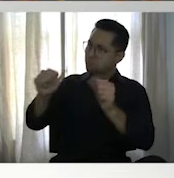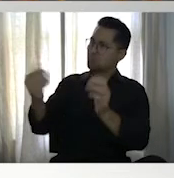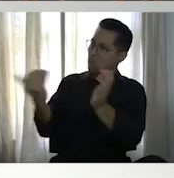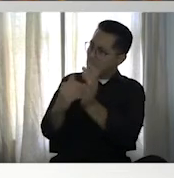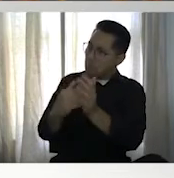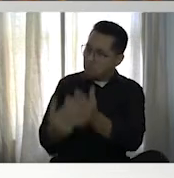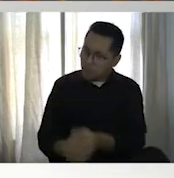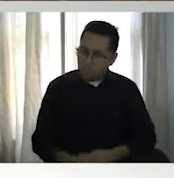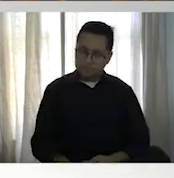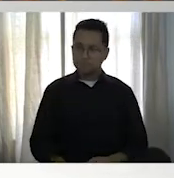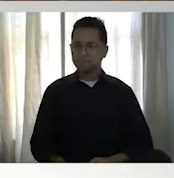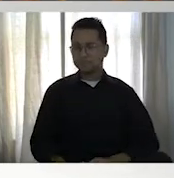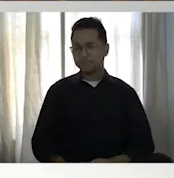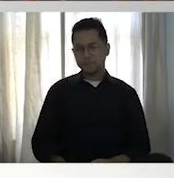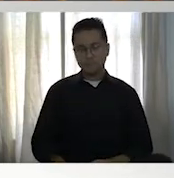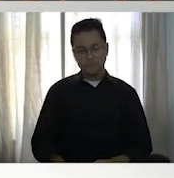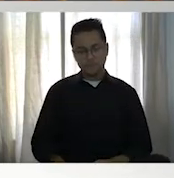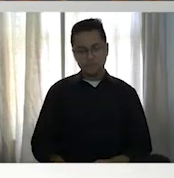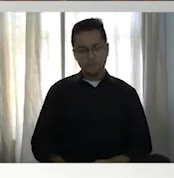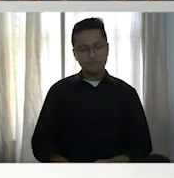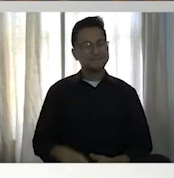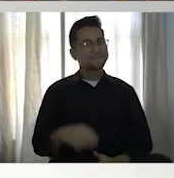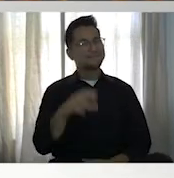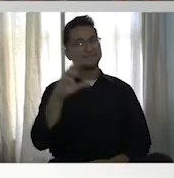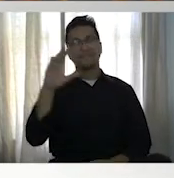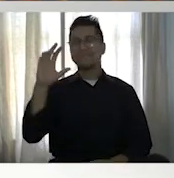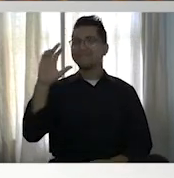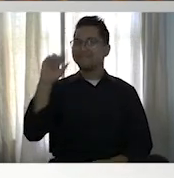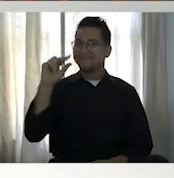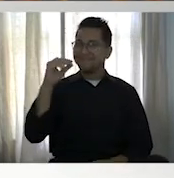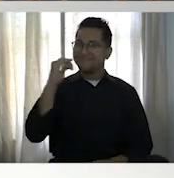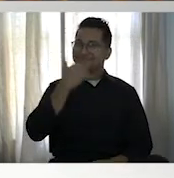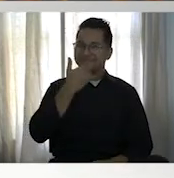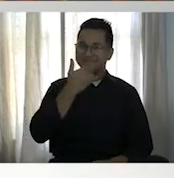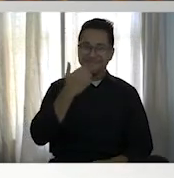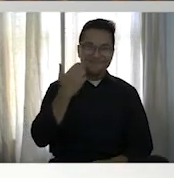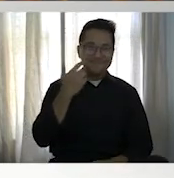again. Oh, no.